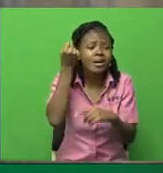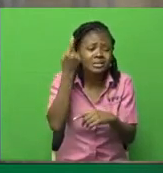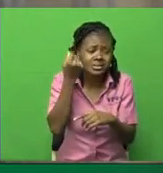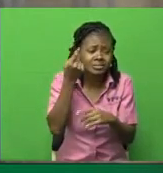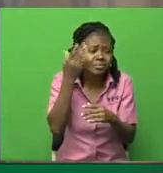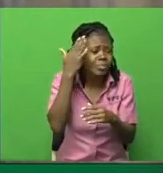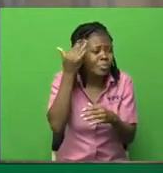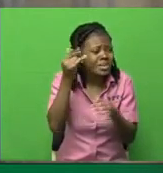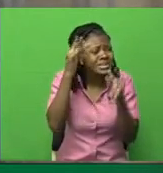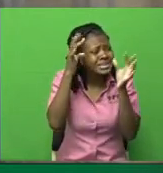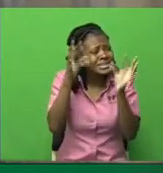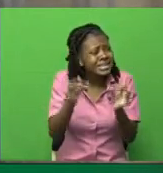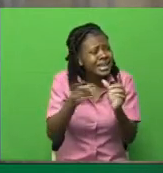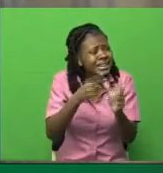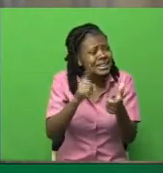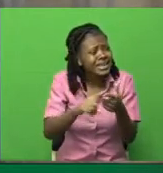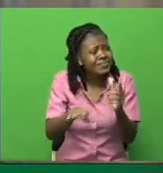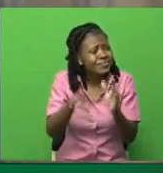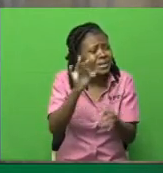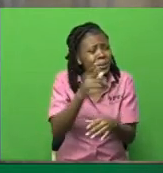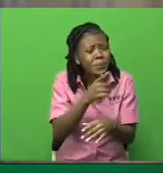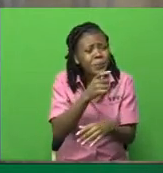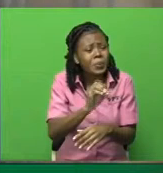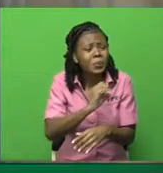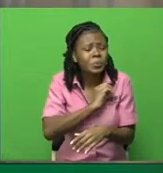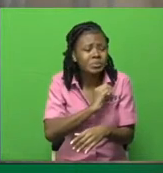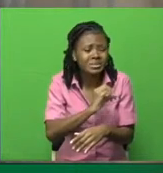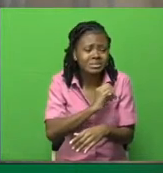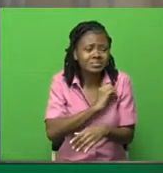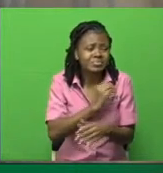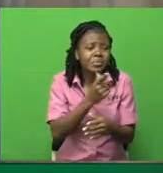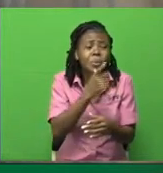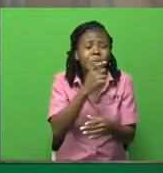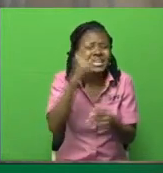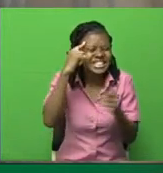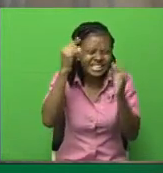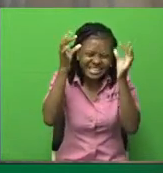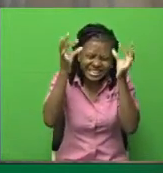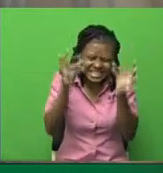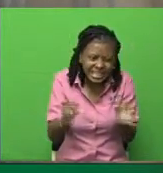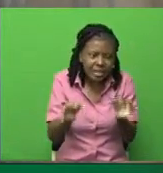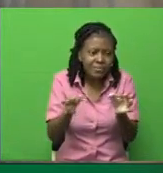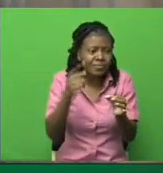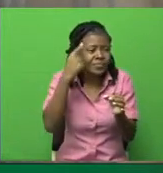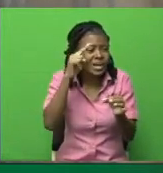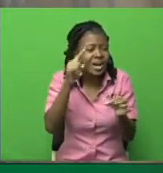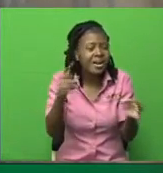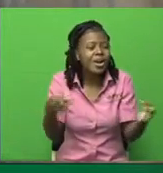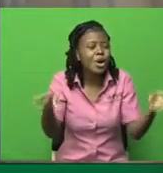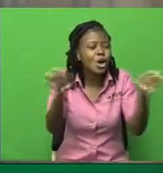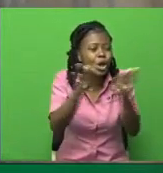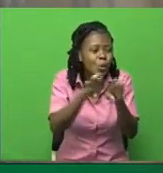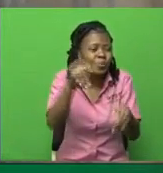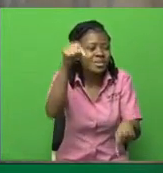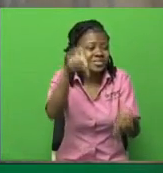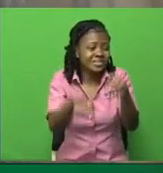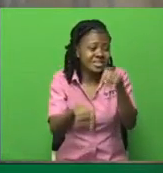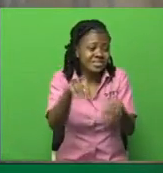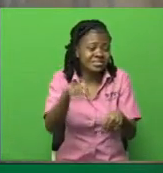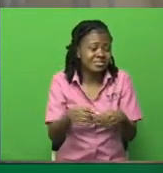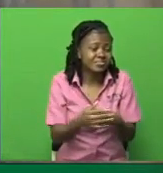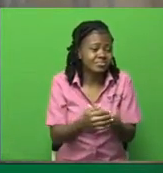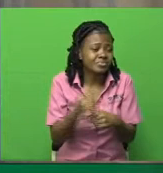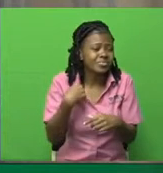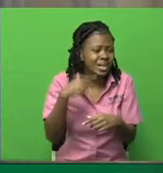determine who is the owner of that tragic decision who put the light out a veteran you must come to the bottom of that